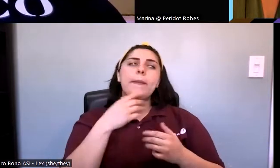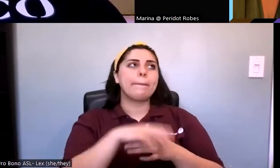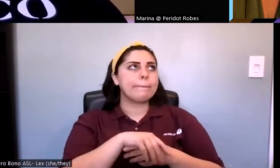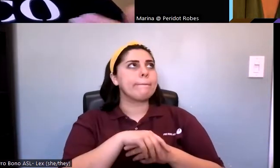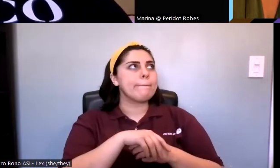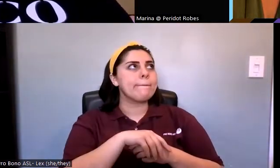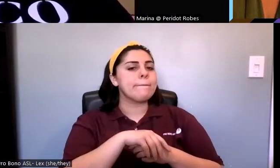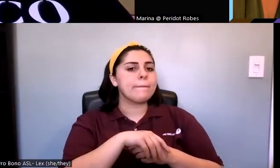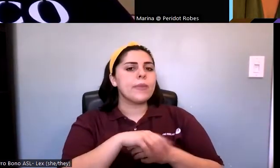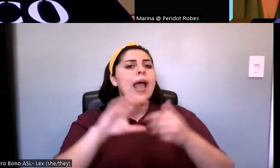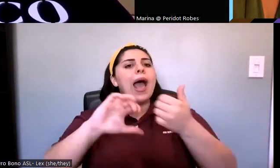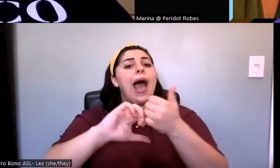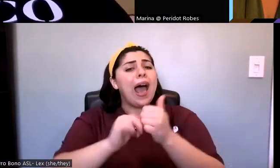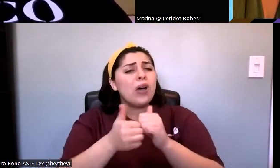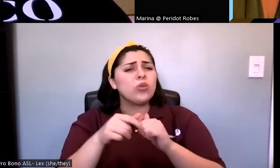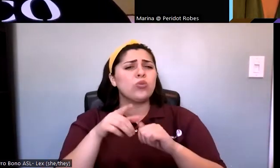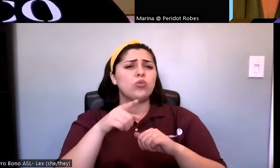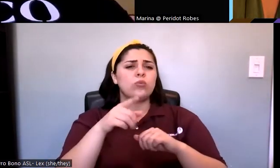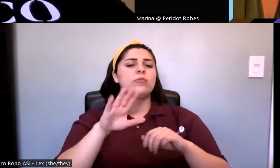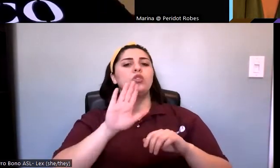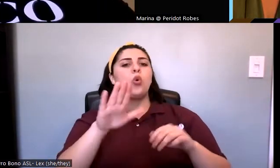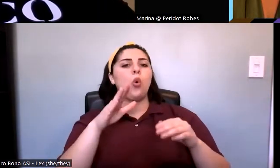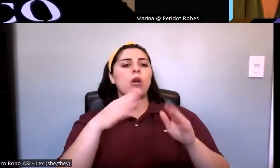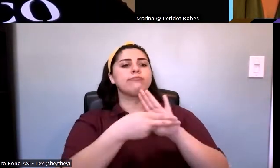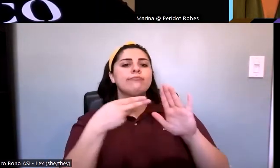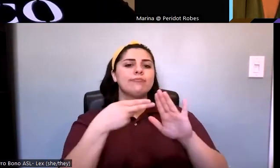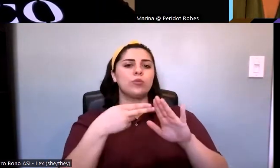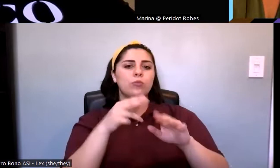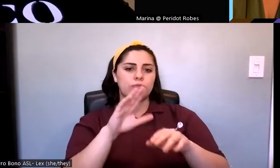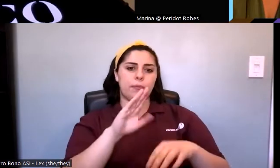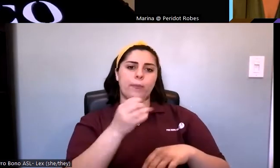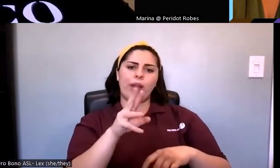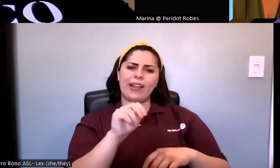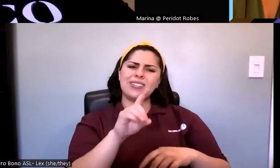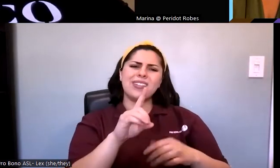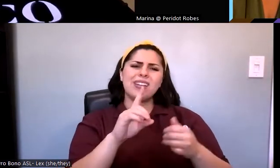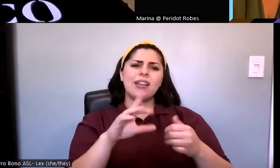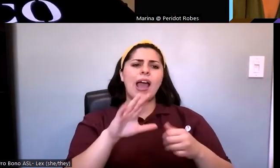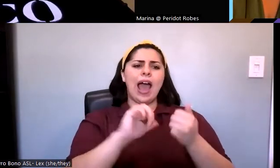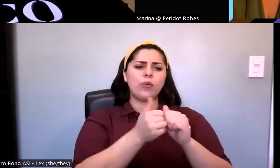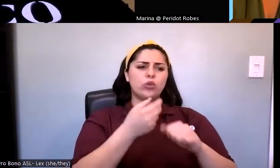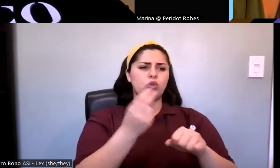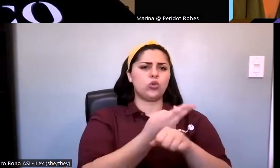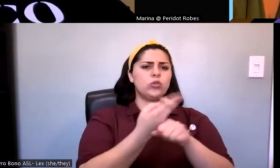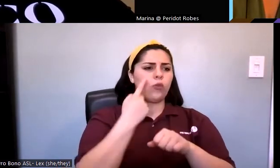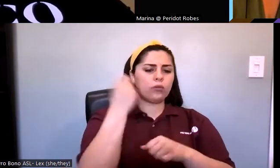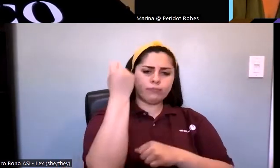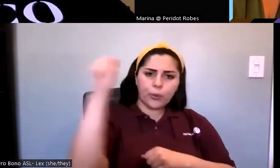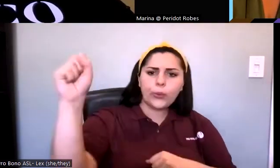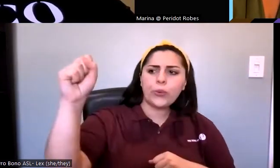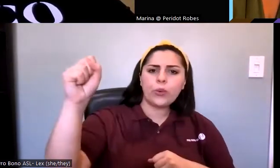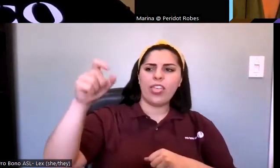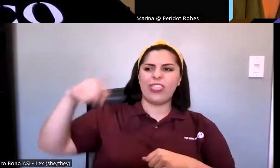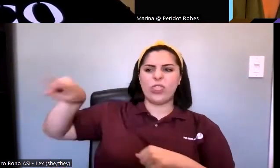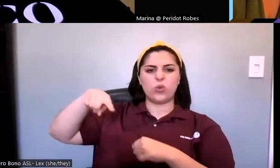And how do you use your own brand to fight against this way of thinking? Most importantly, I think for everyone to empower